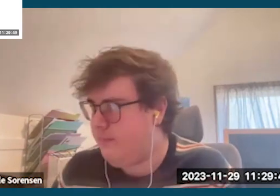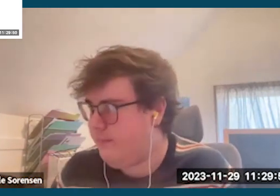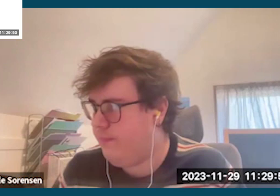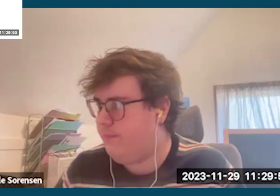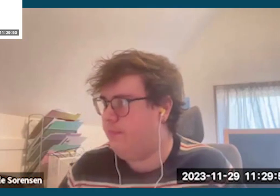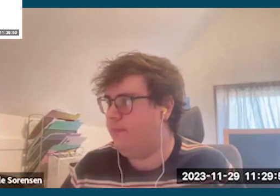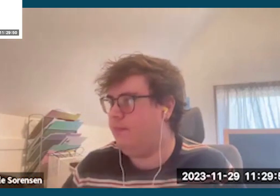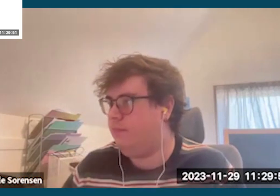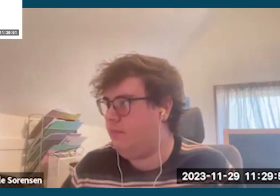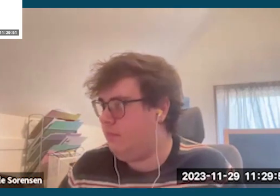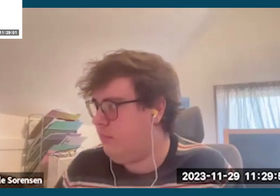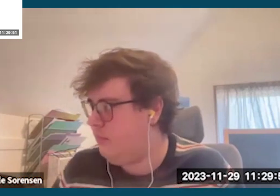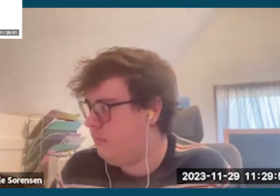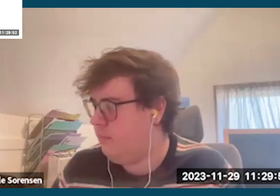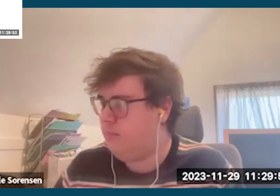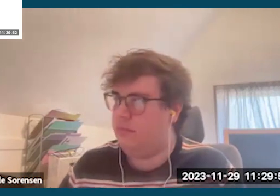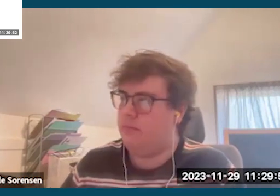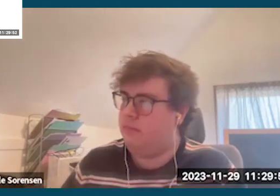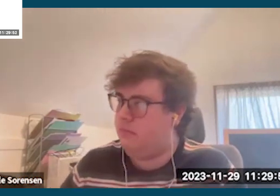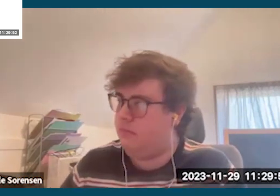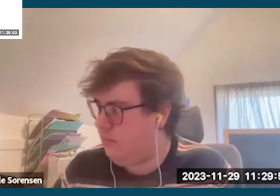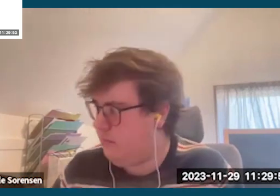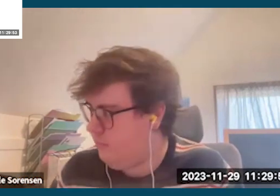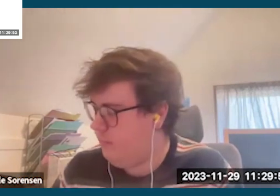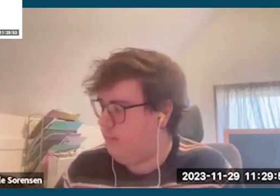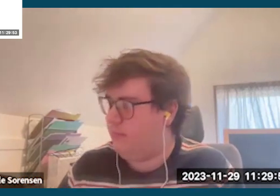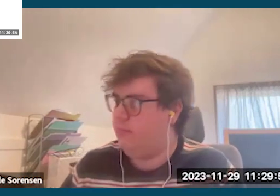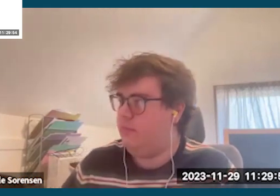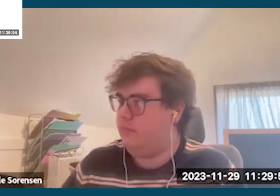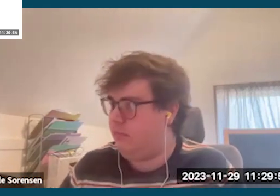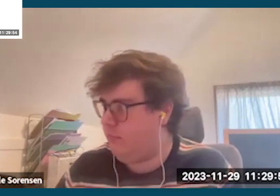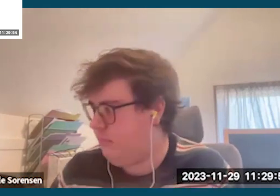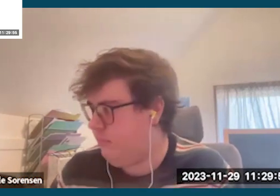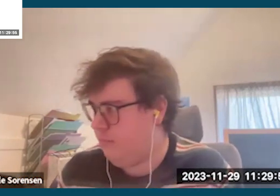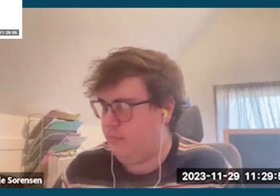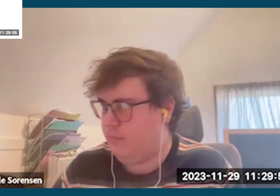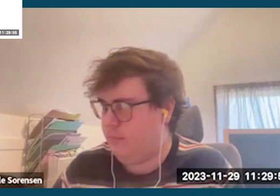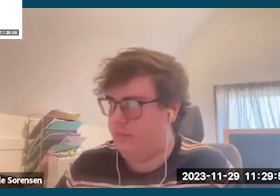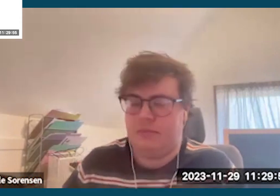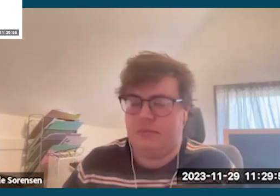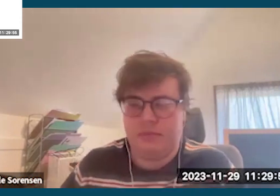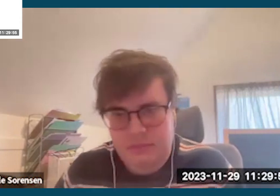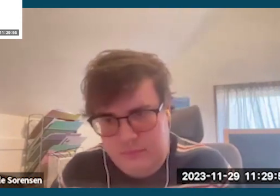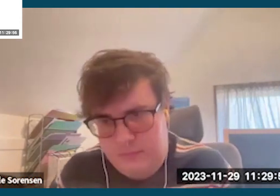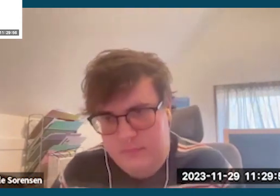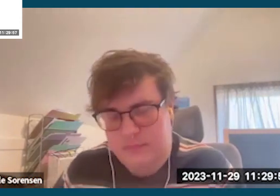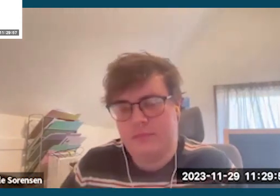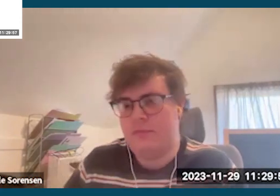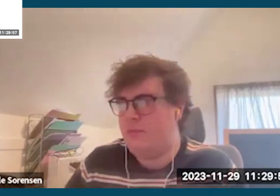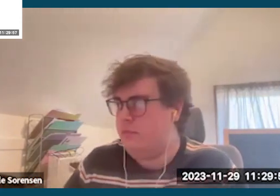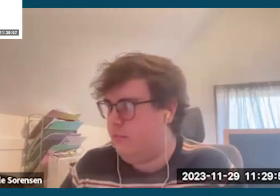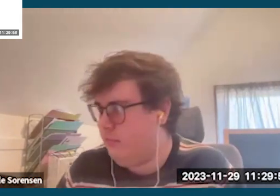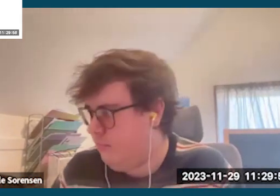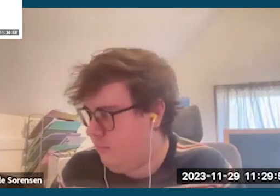assuming, though. I'll sometimes get asked whether I need a sign language interpreter, but a couple times the provider